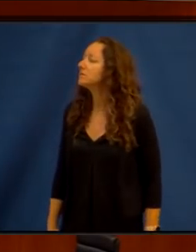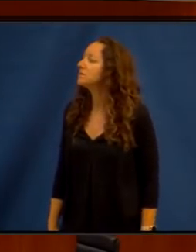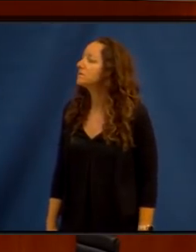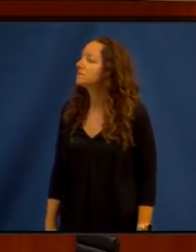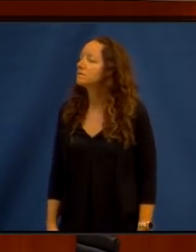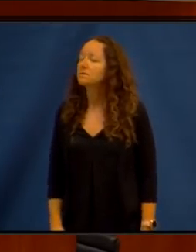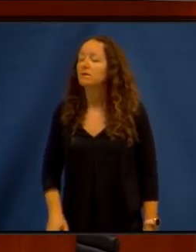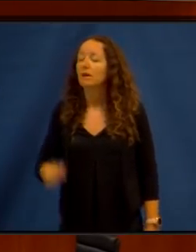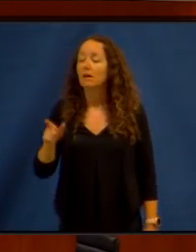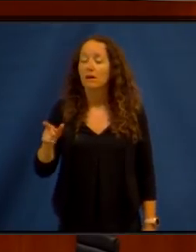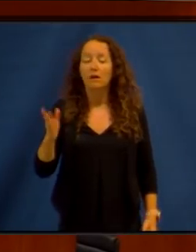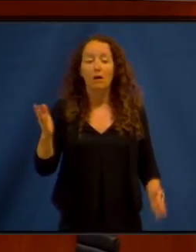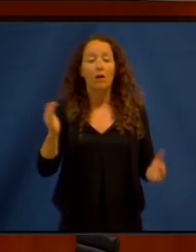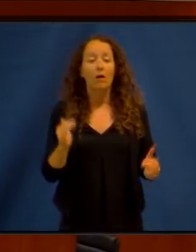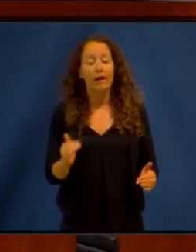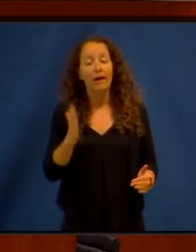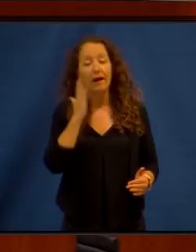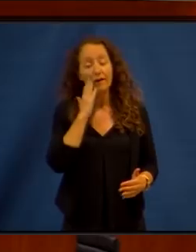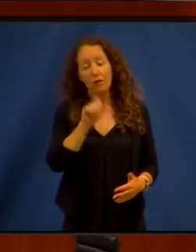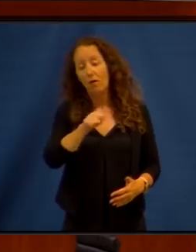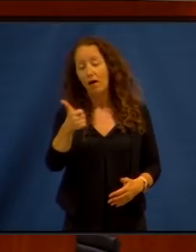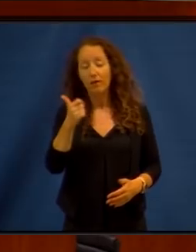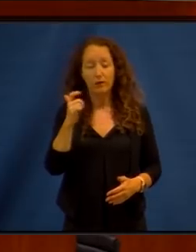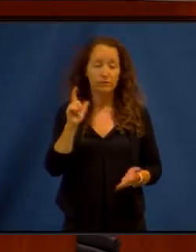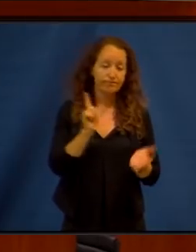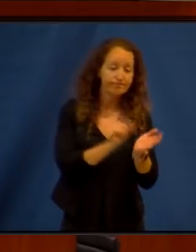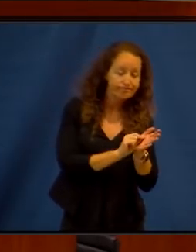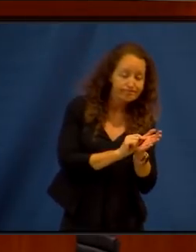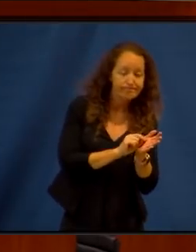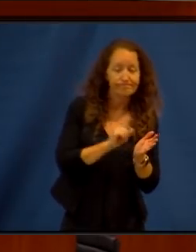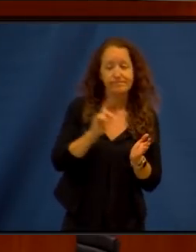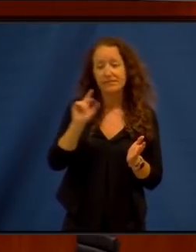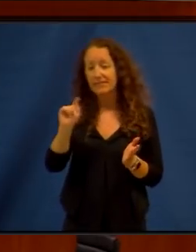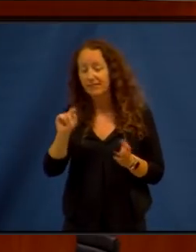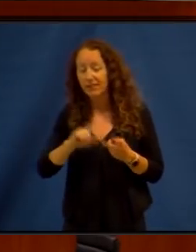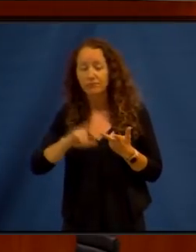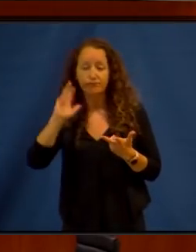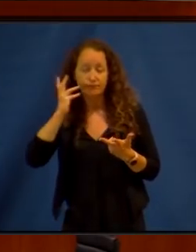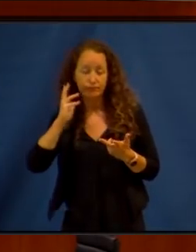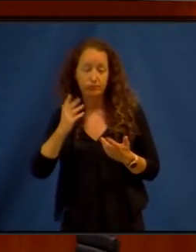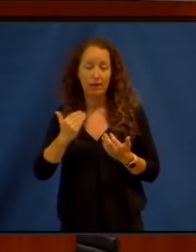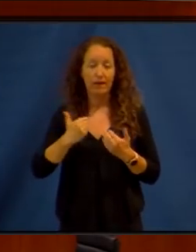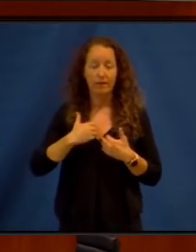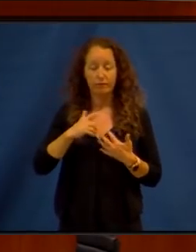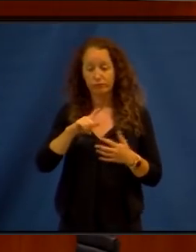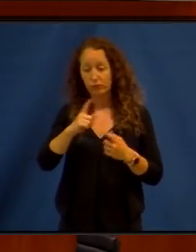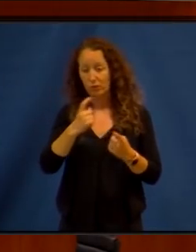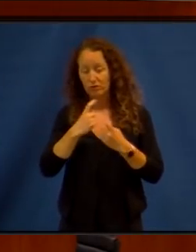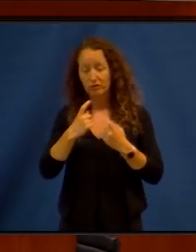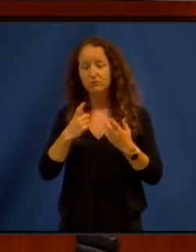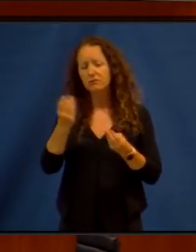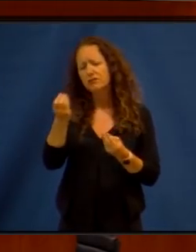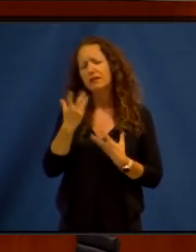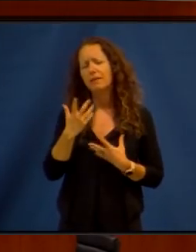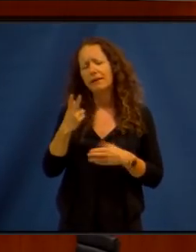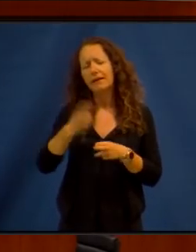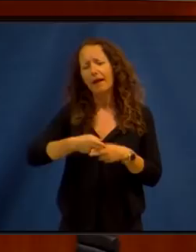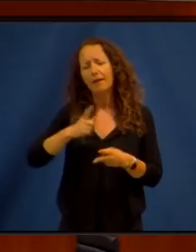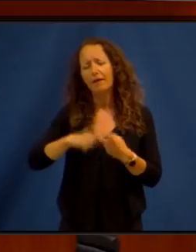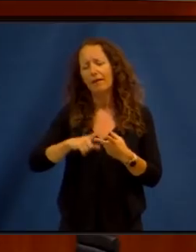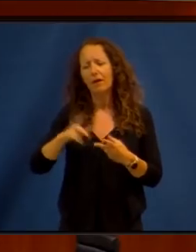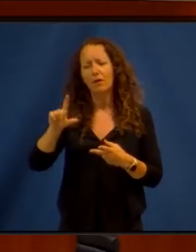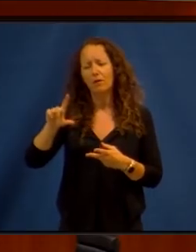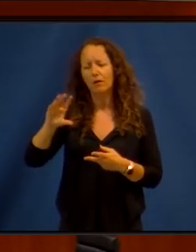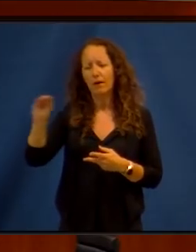from the press. Please, if you have a question, just identify yourself and your outlet and we'll ask your question. Go ahead.